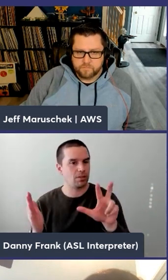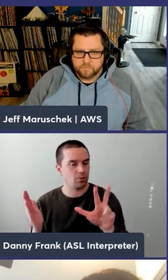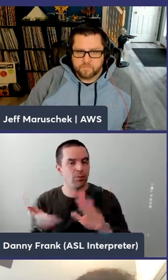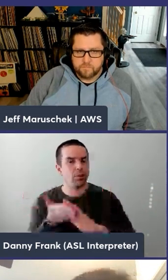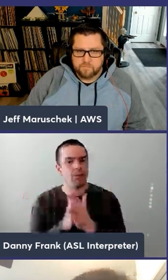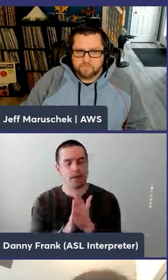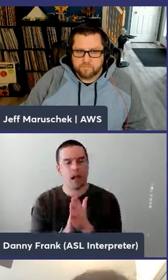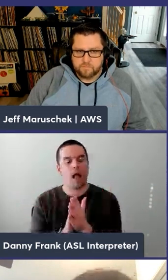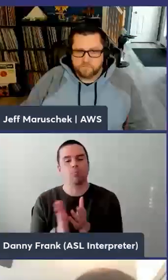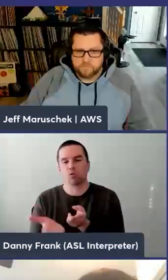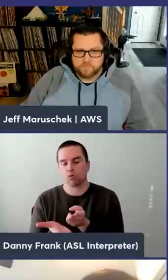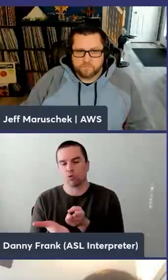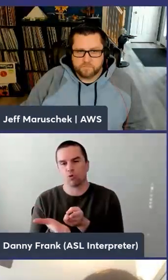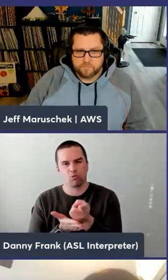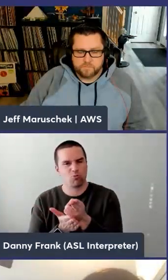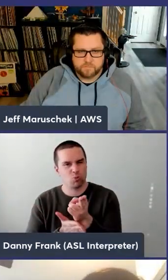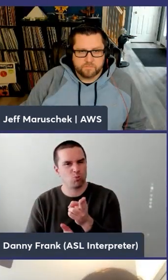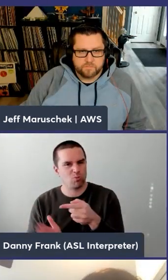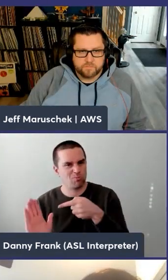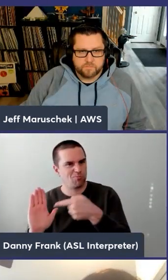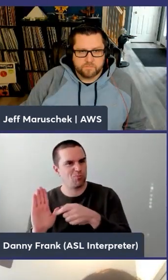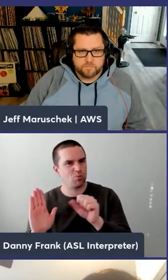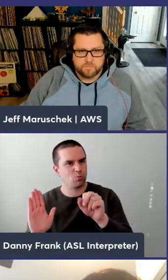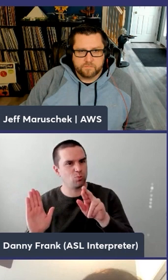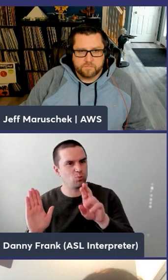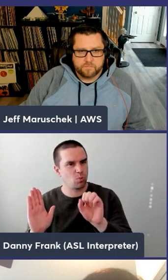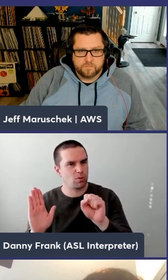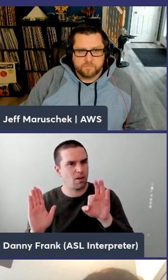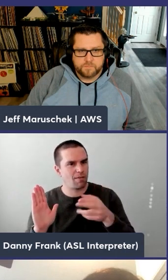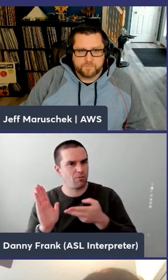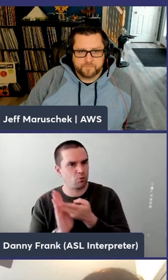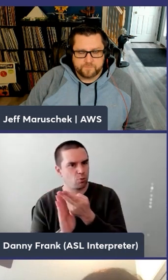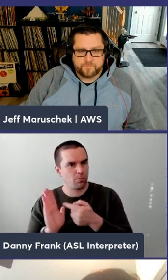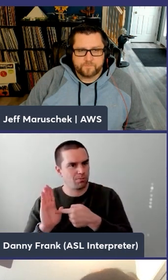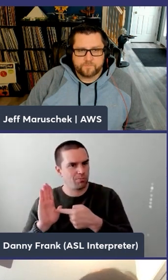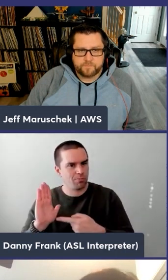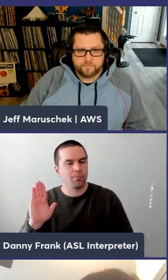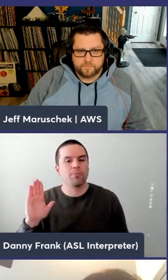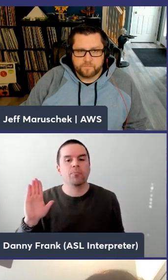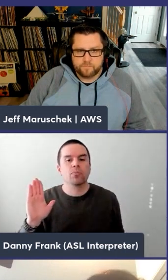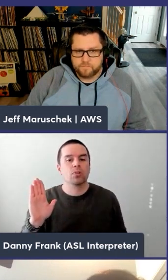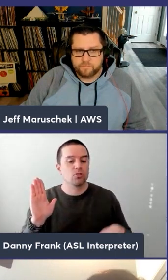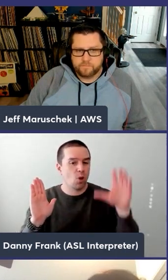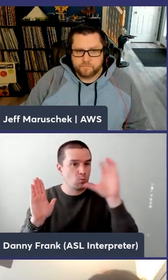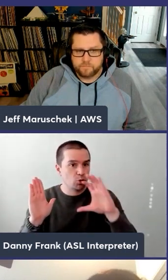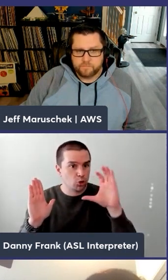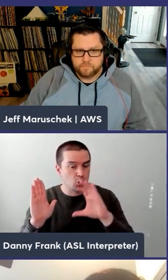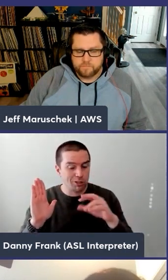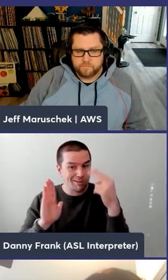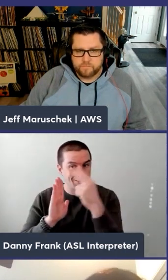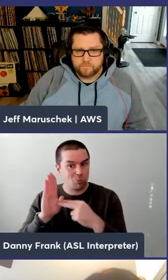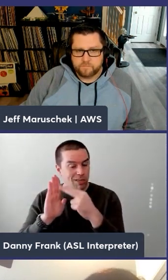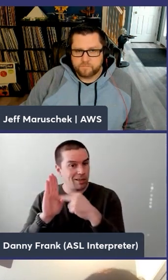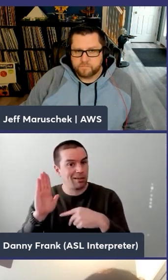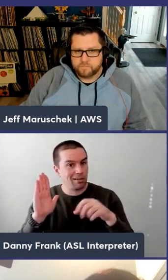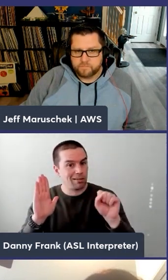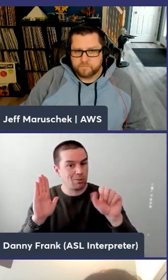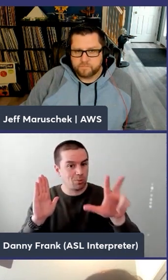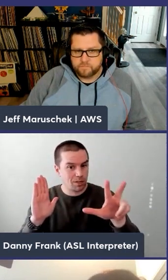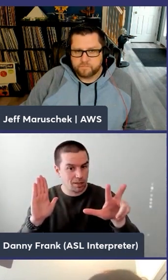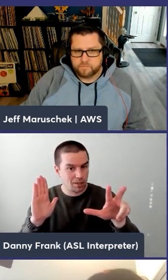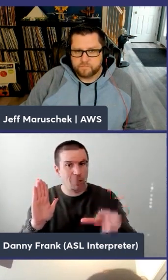source of truth where the search nodes are reading from S3, and any new updates, obviously the coordinator